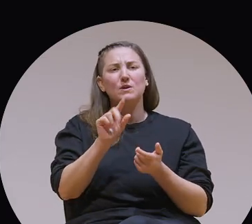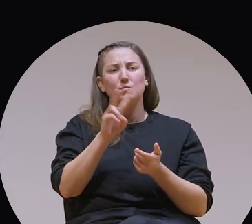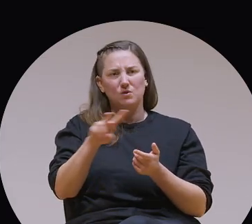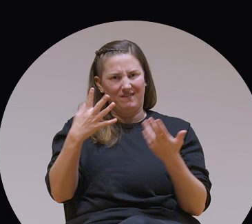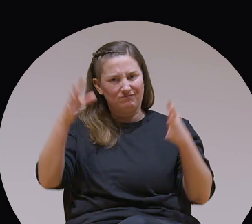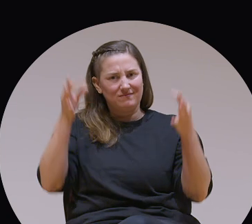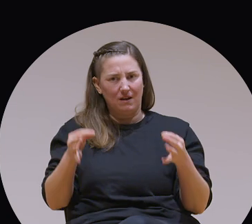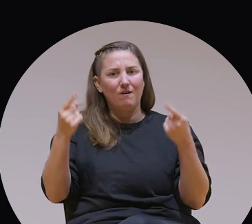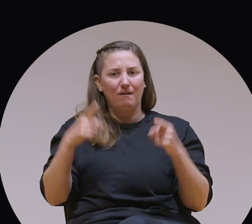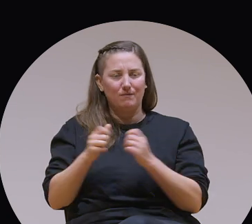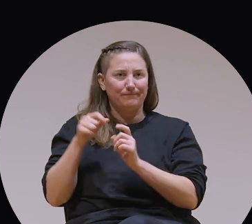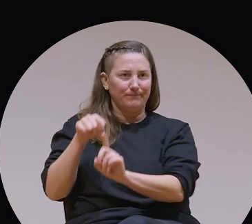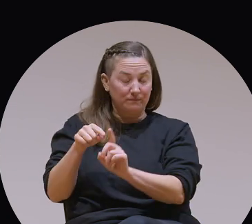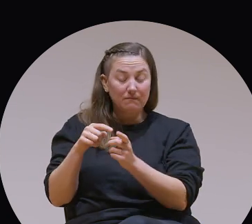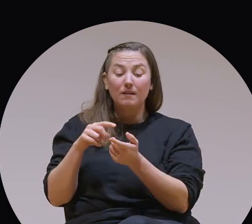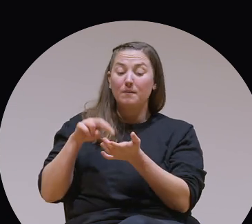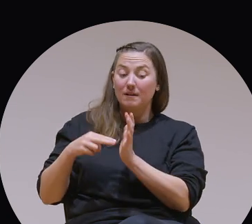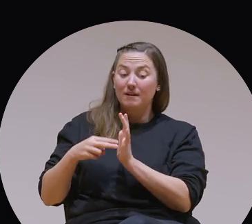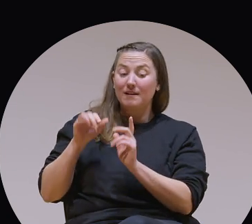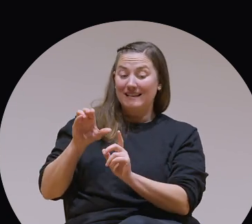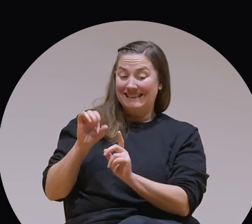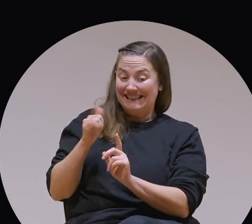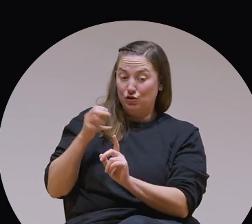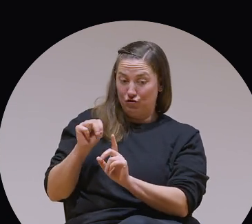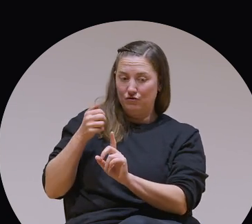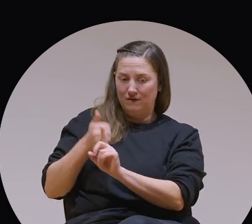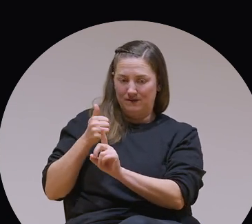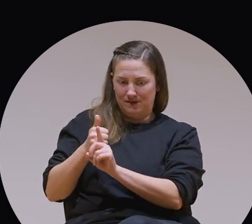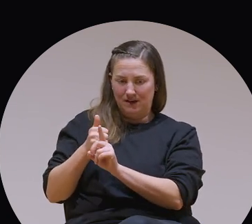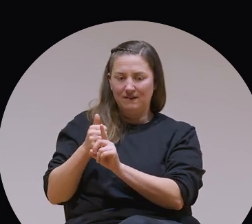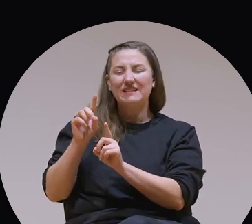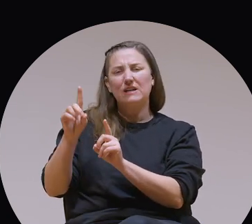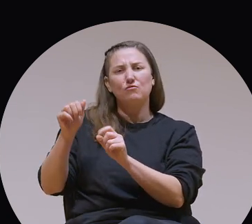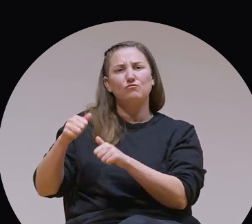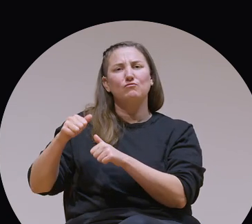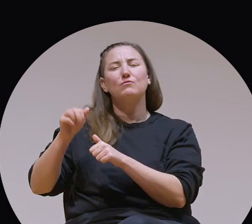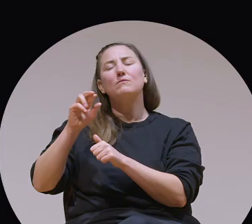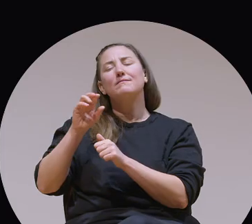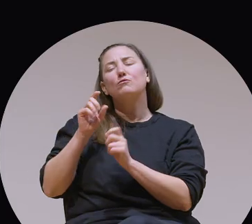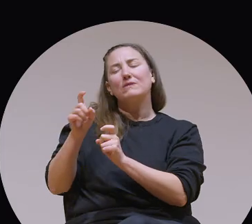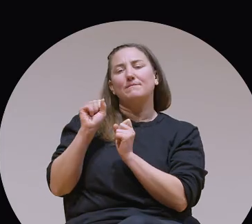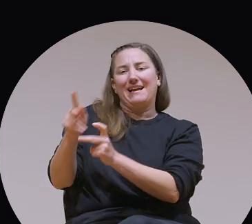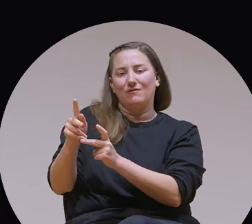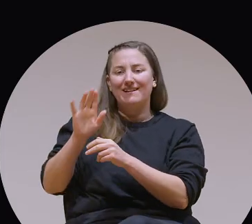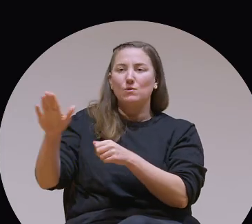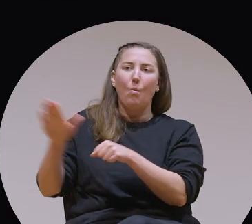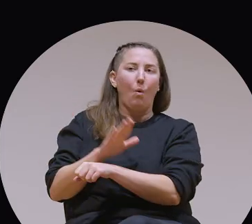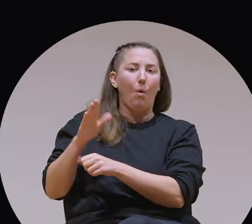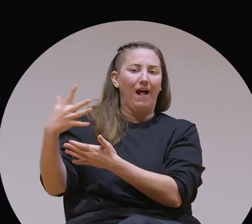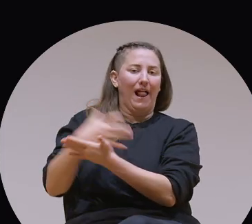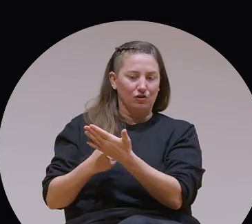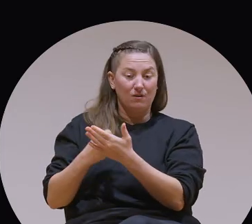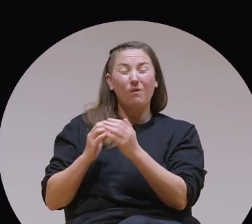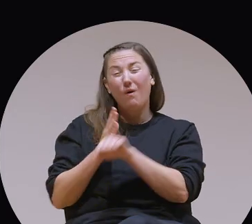2022, where Mr. Stern restituted or repatriated his entire collection of